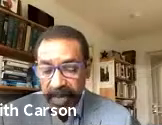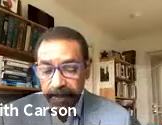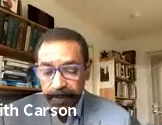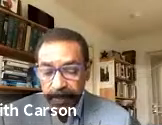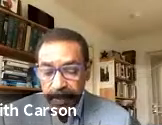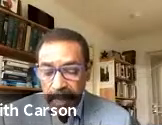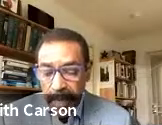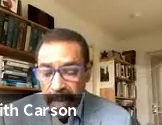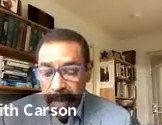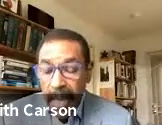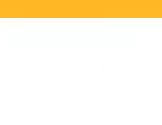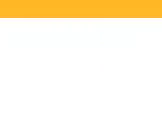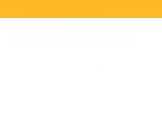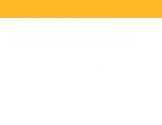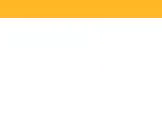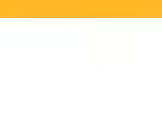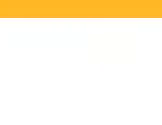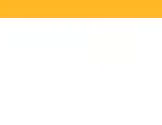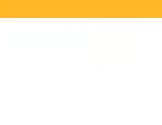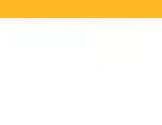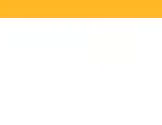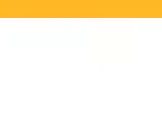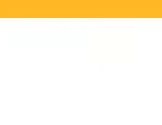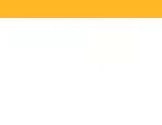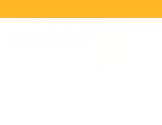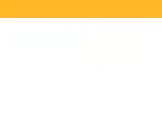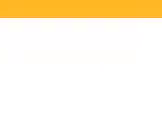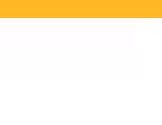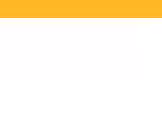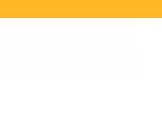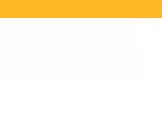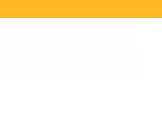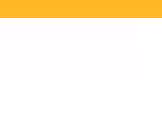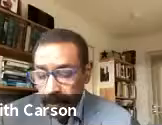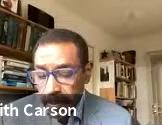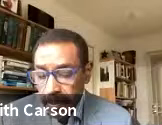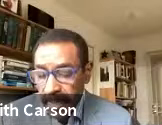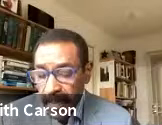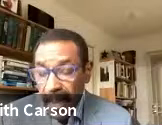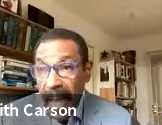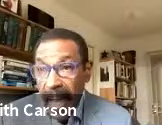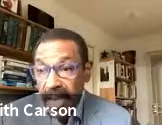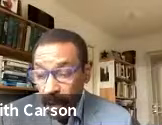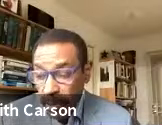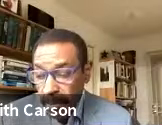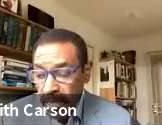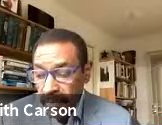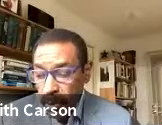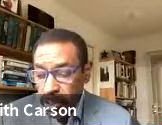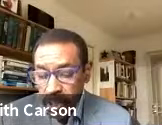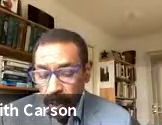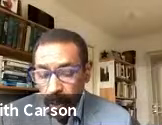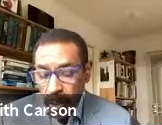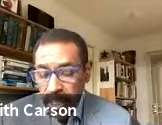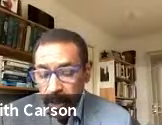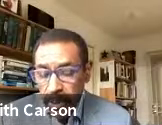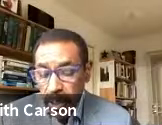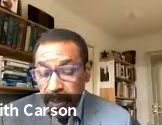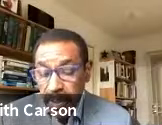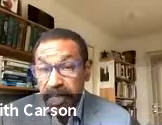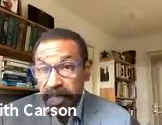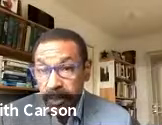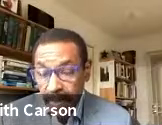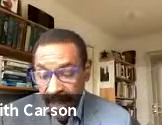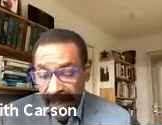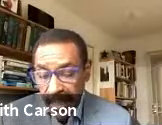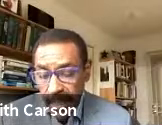every day. Supervisor Last Carson. week, as our state moved to fully reopen, I know that many of you are still working to bring